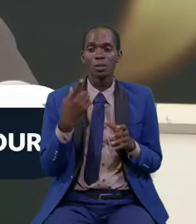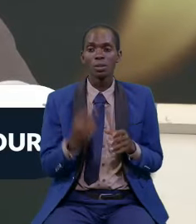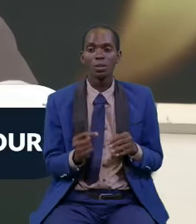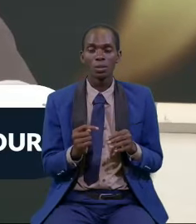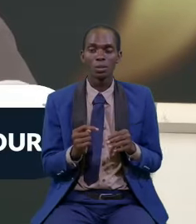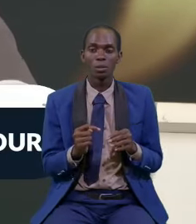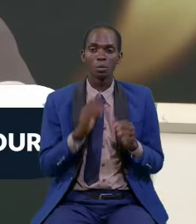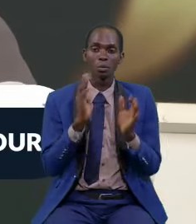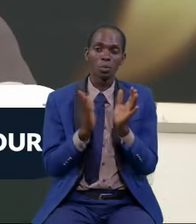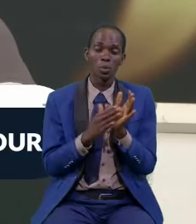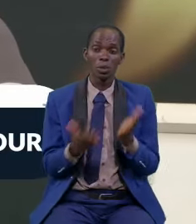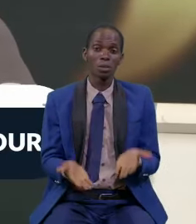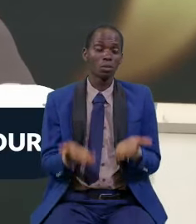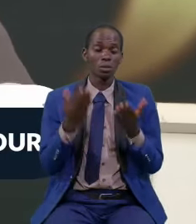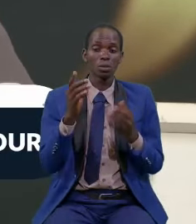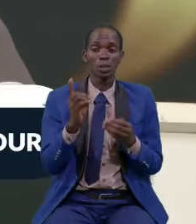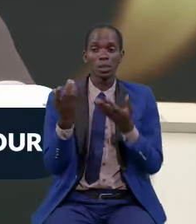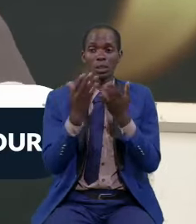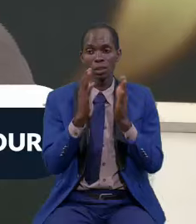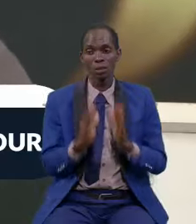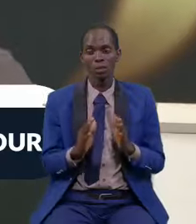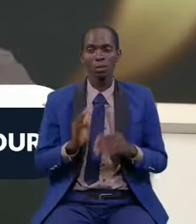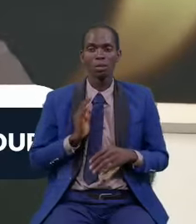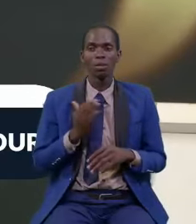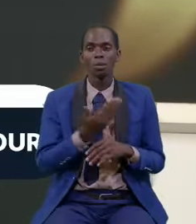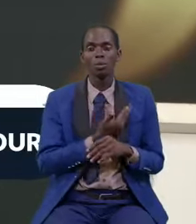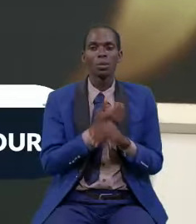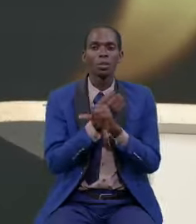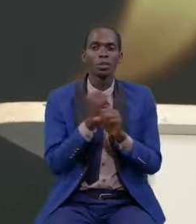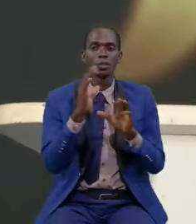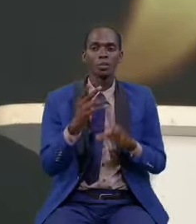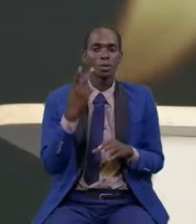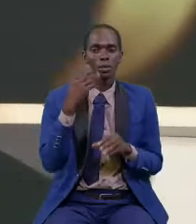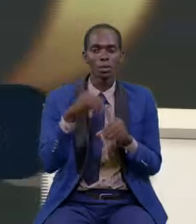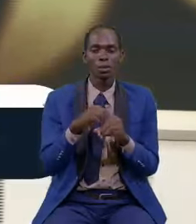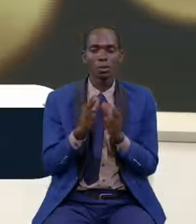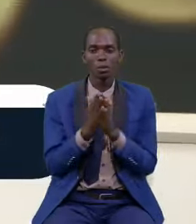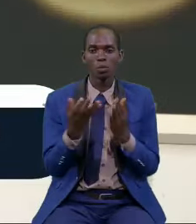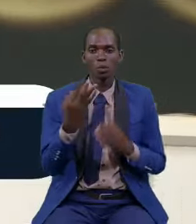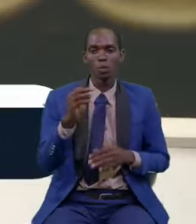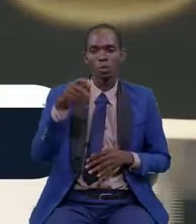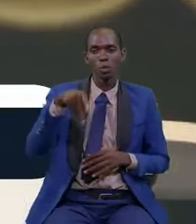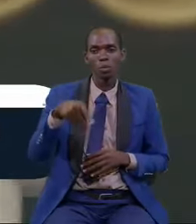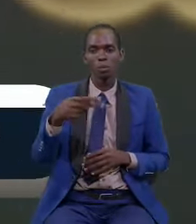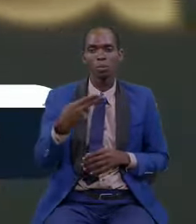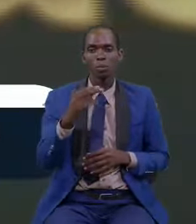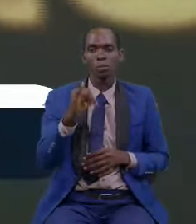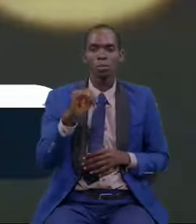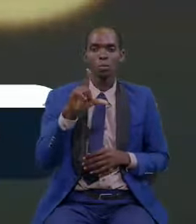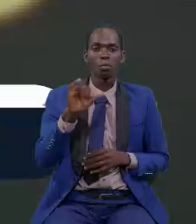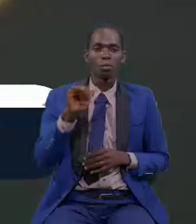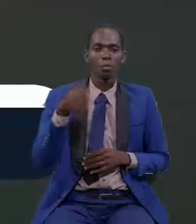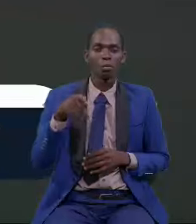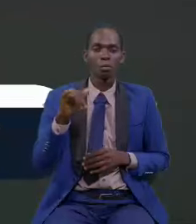servant, our Savior. In Philippians chapter 2, reading from verse 5, let